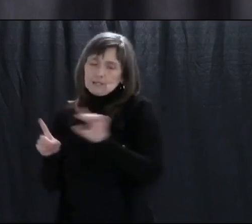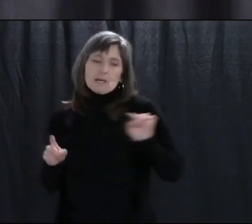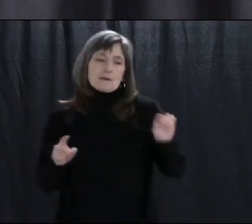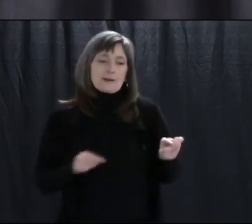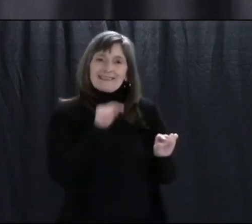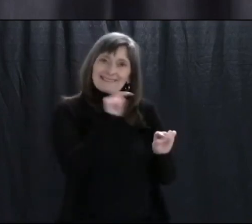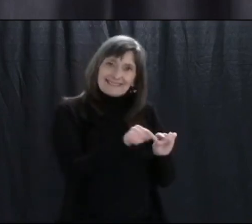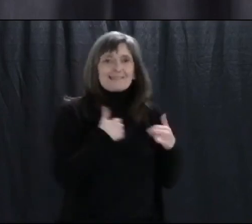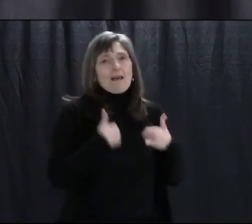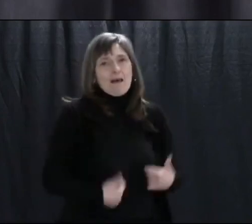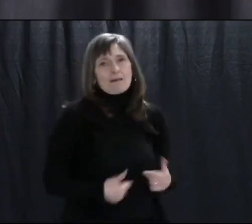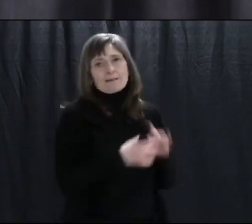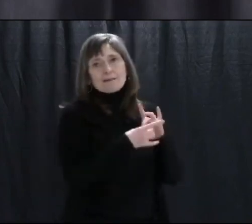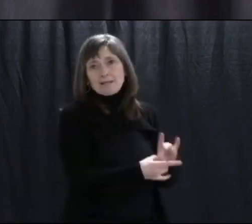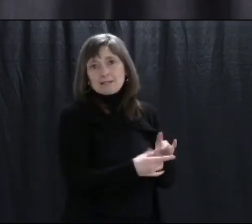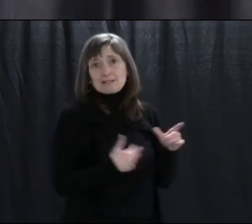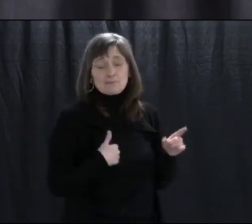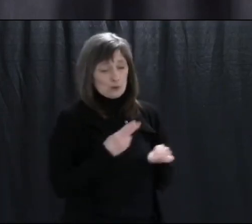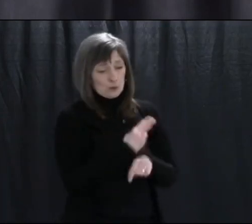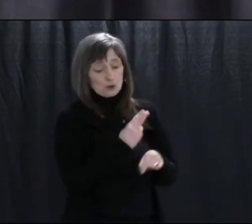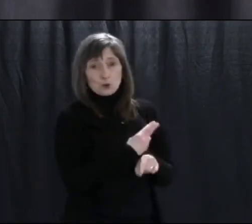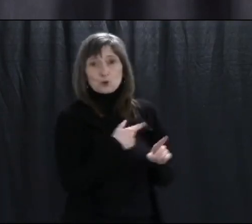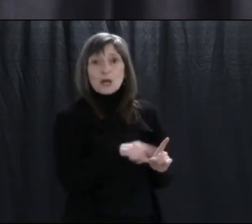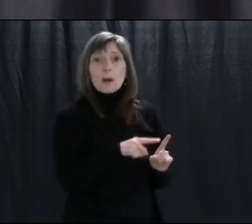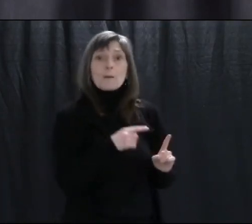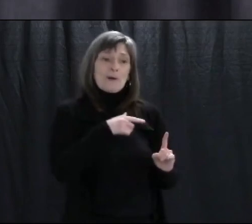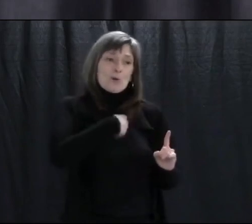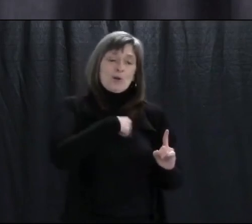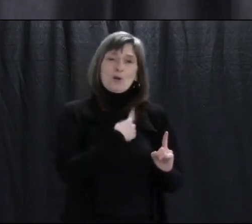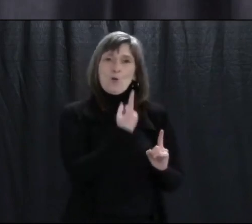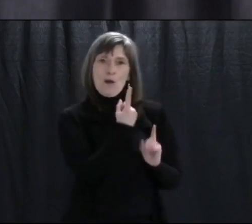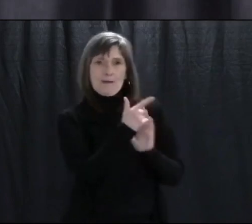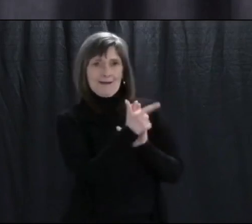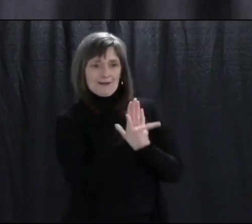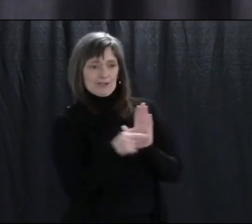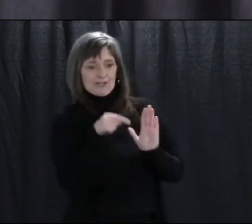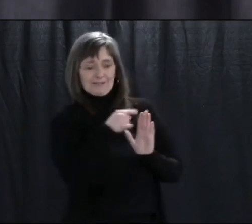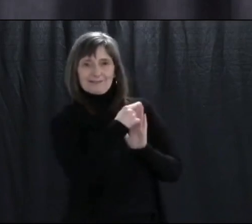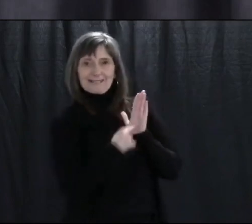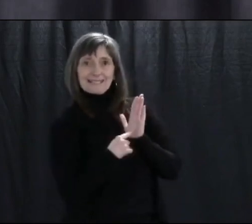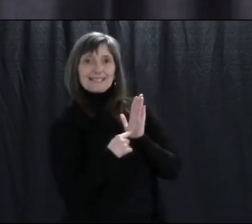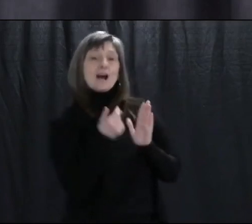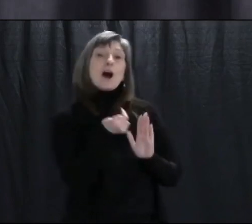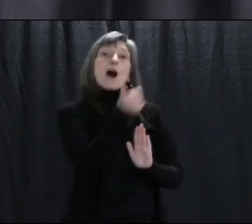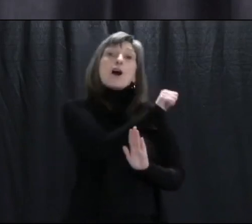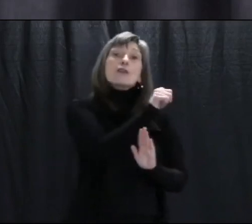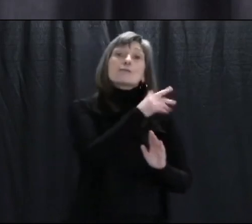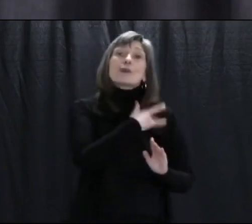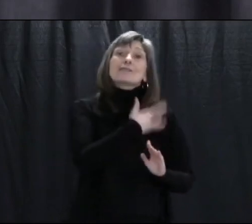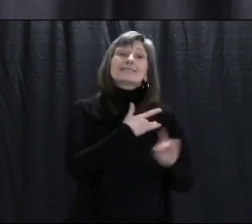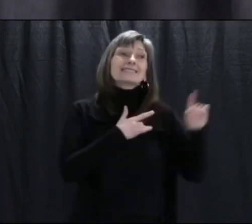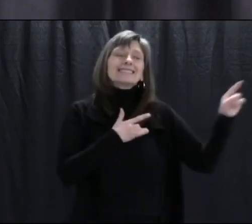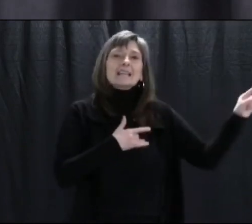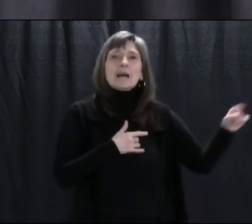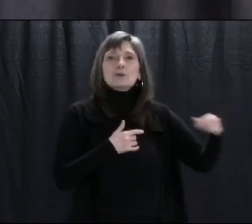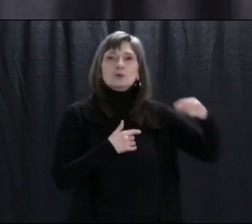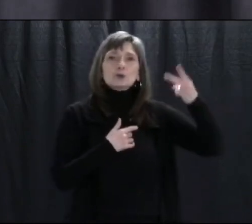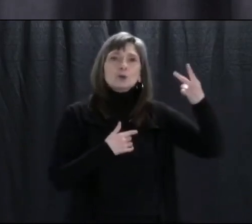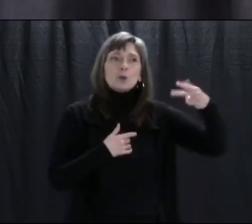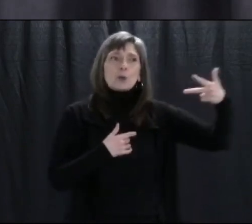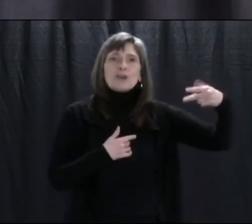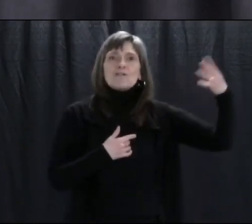last week. It's simply that ours is done under one piece of legislation rather than the other jurisdictions having to use 3 or